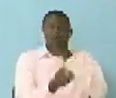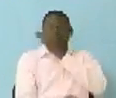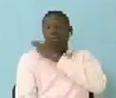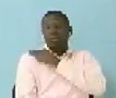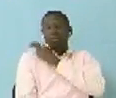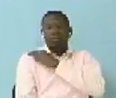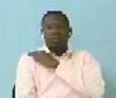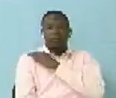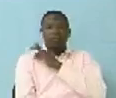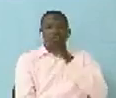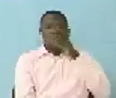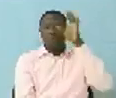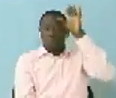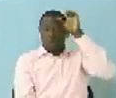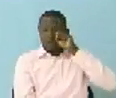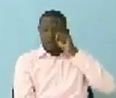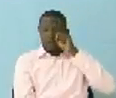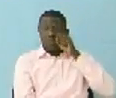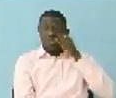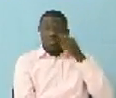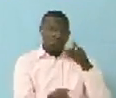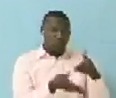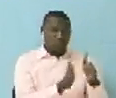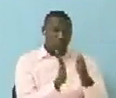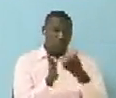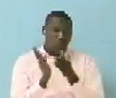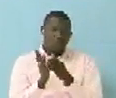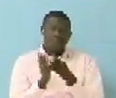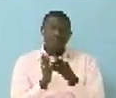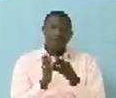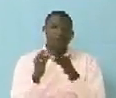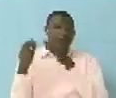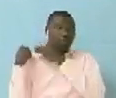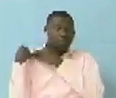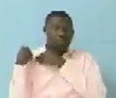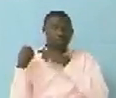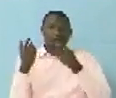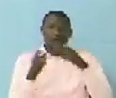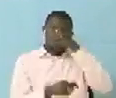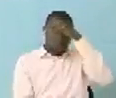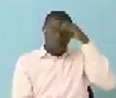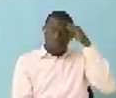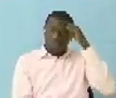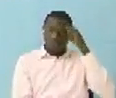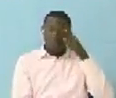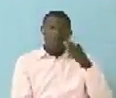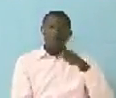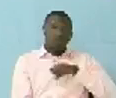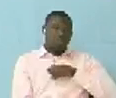You understand the doctrine of command responsibility. This is your bread and butter.